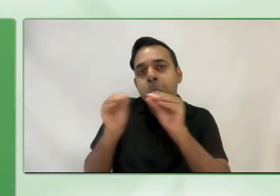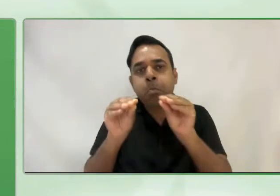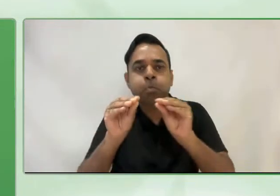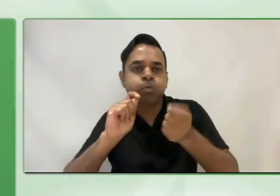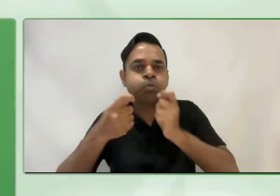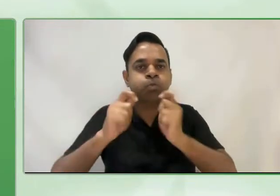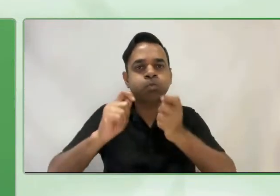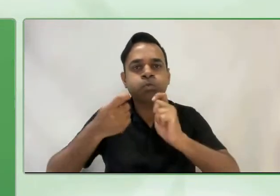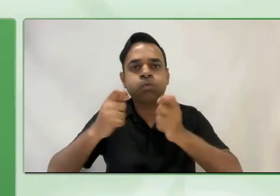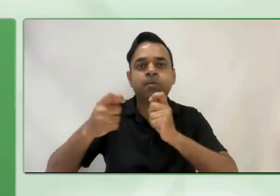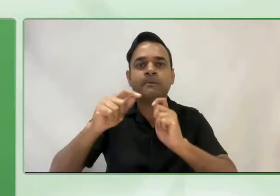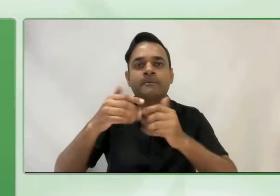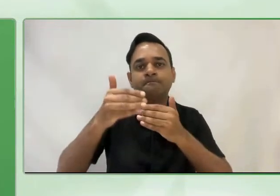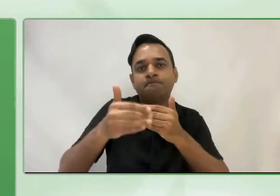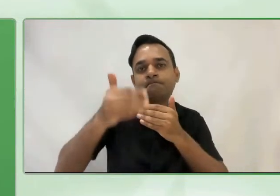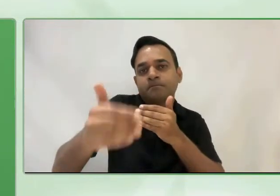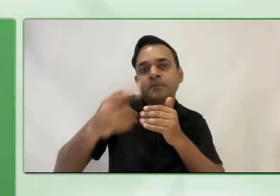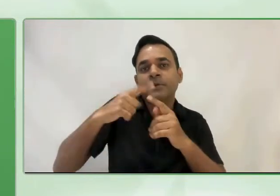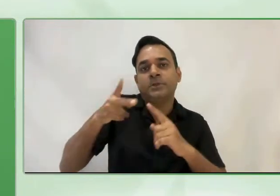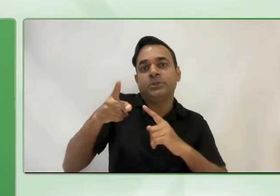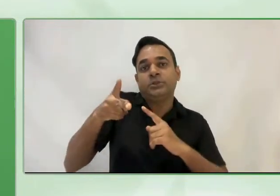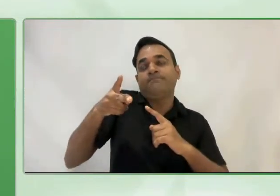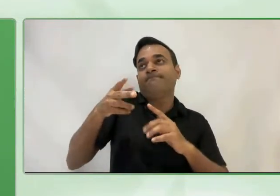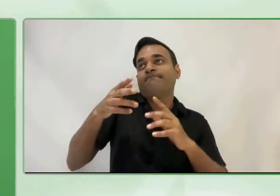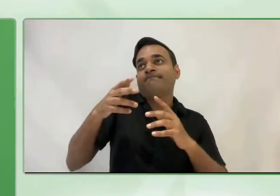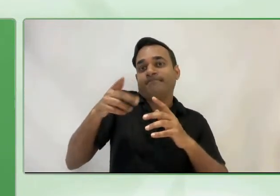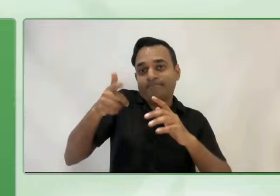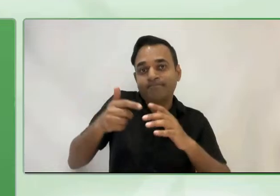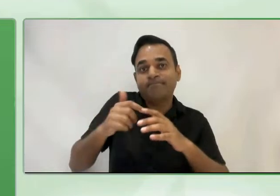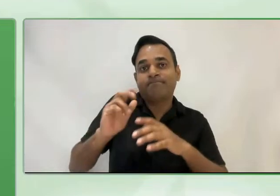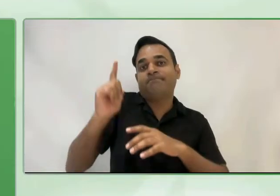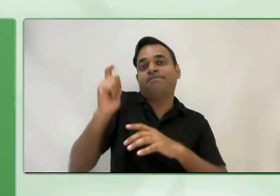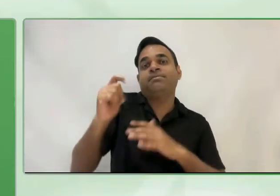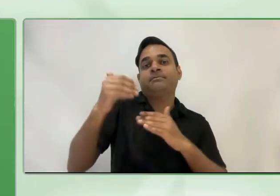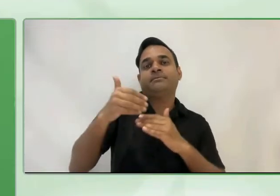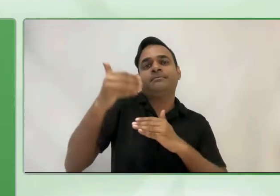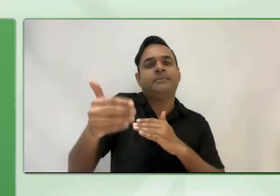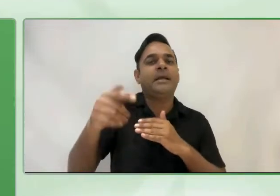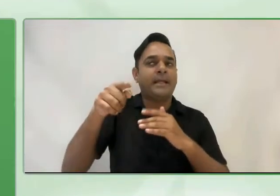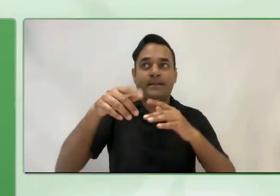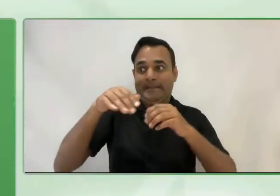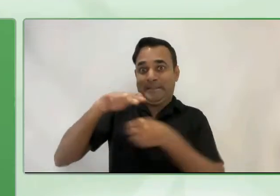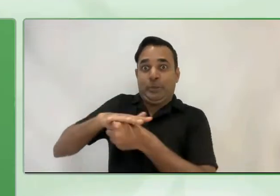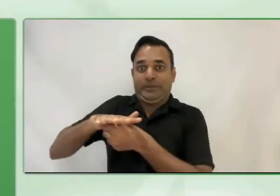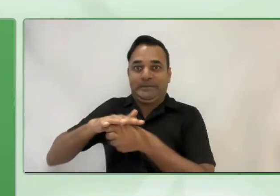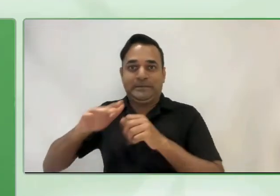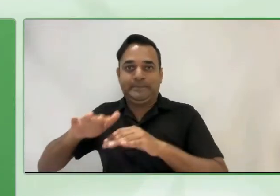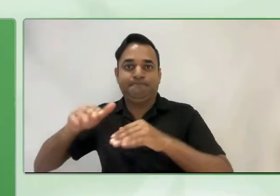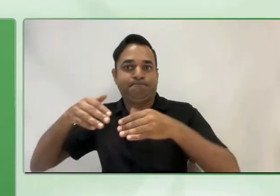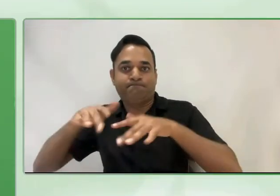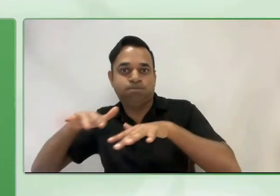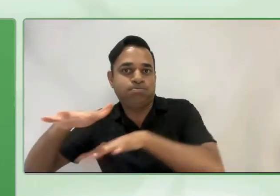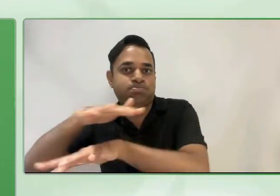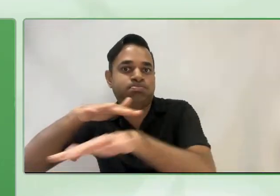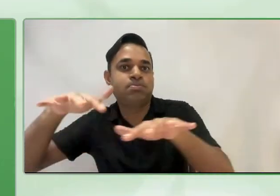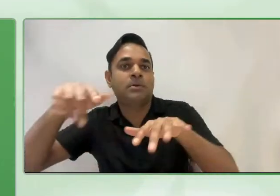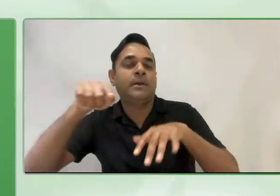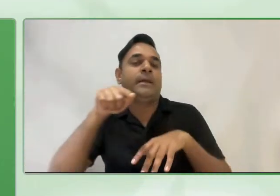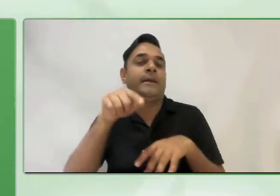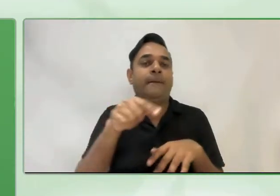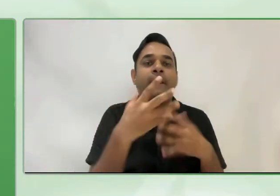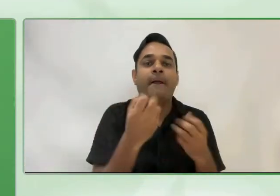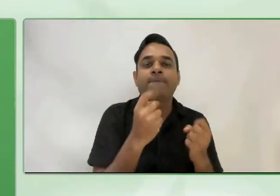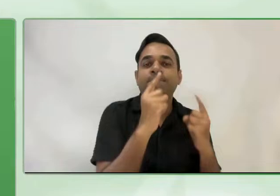and are eager to learn more about Vienna, the opportunities in Vienna, get to know stakeholders here, and so on. So